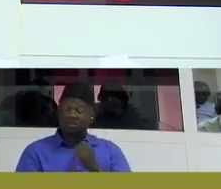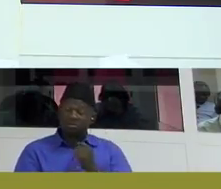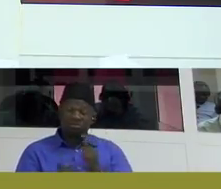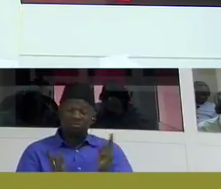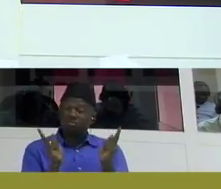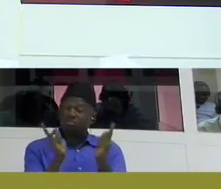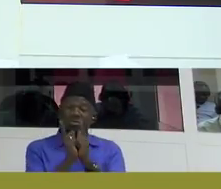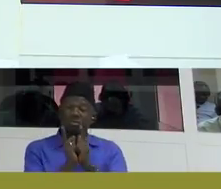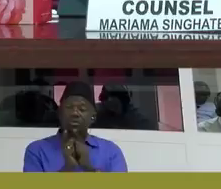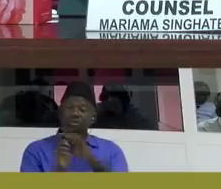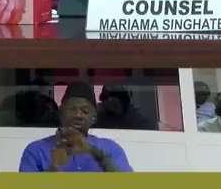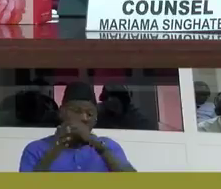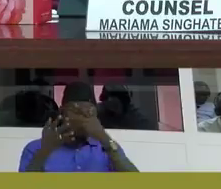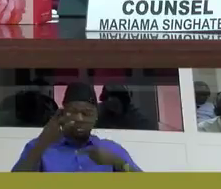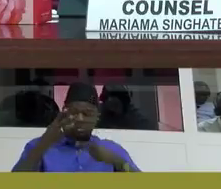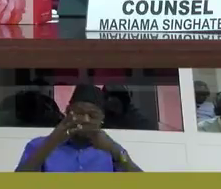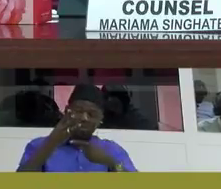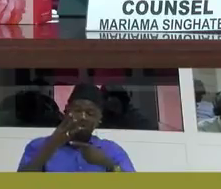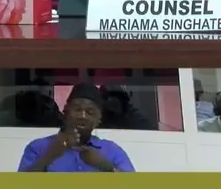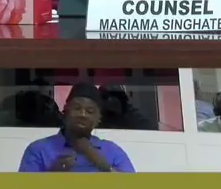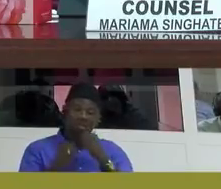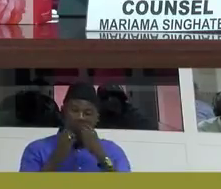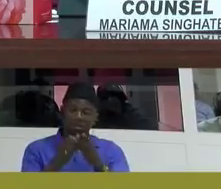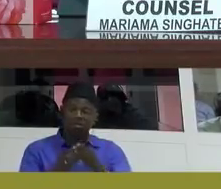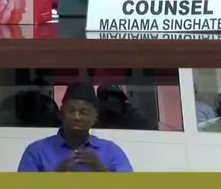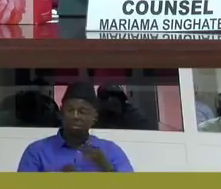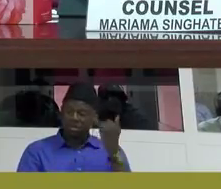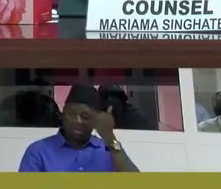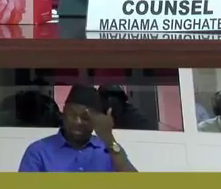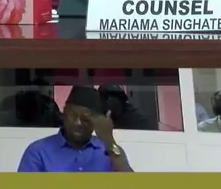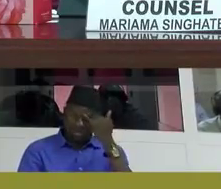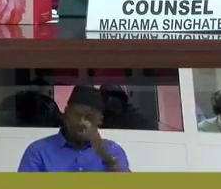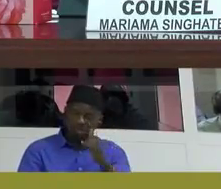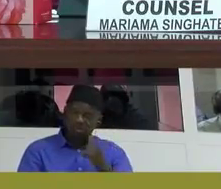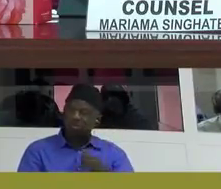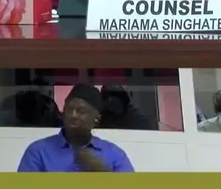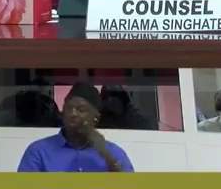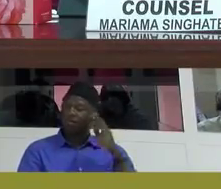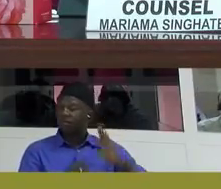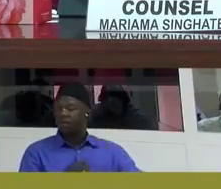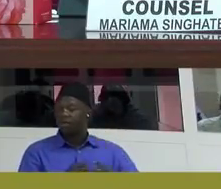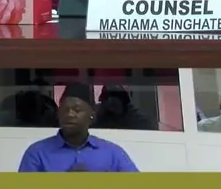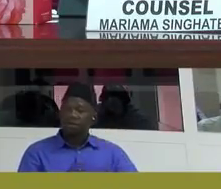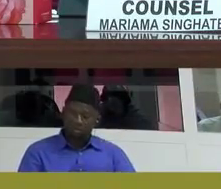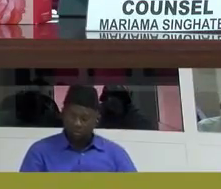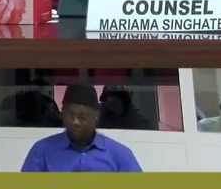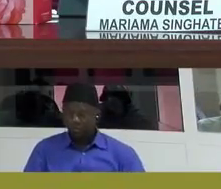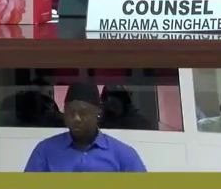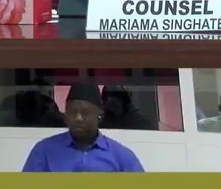final. In your book, in page 25, we will come back to that decision.